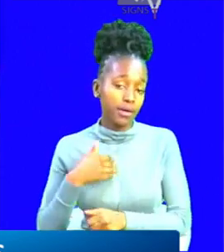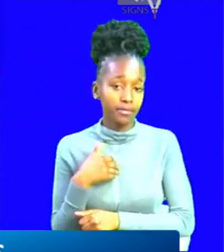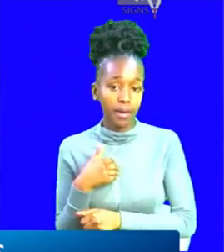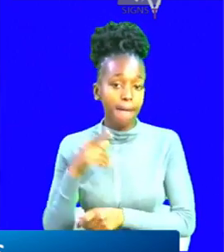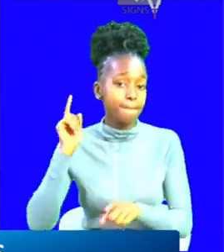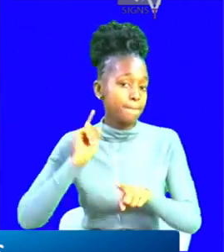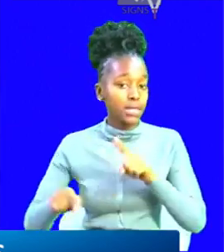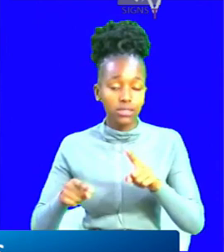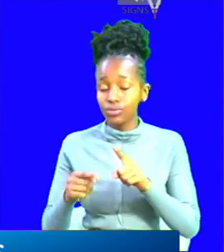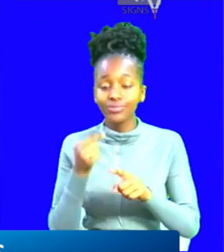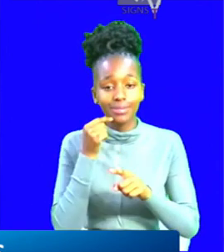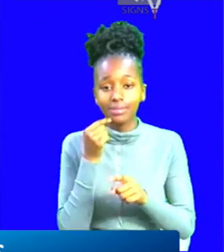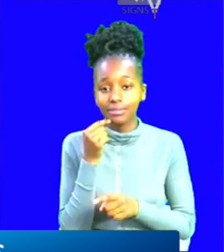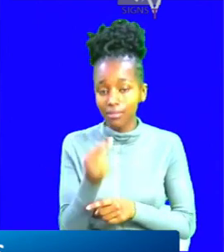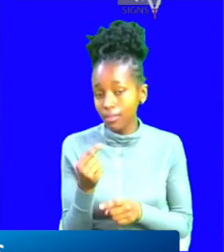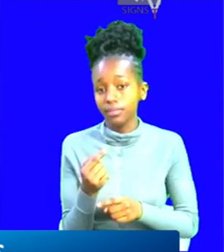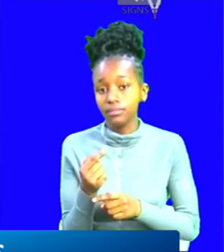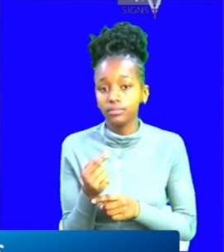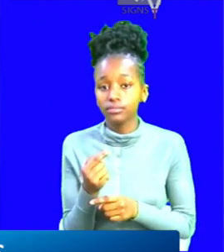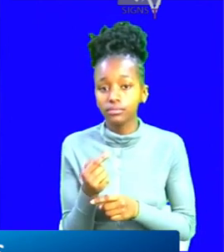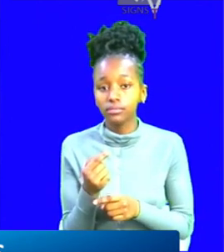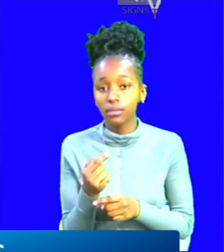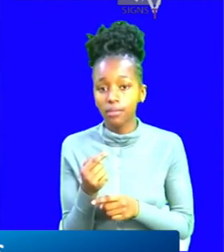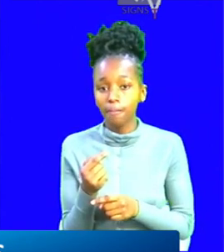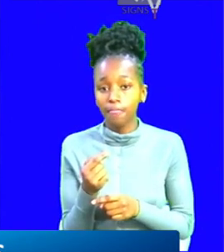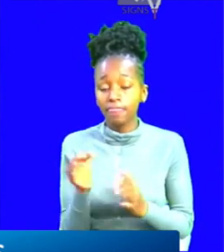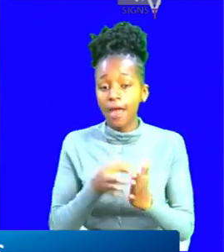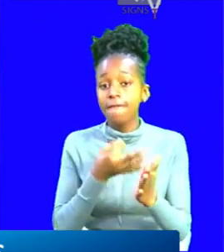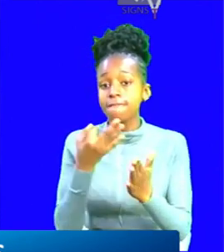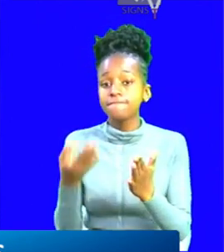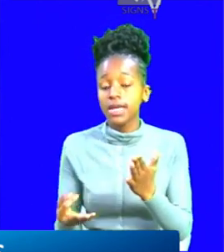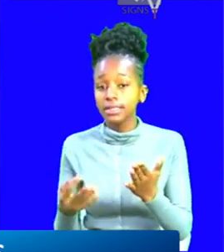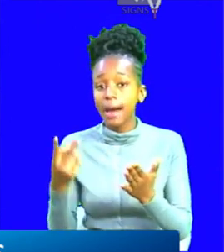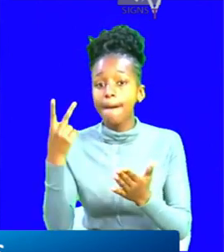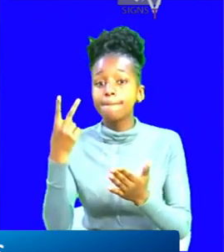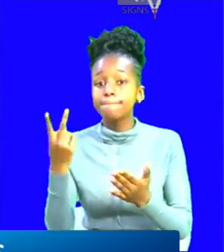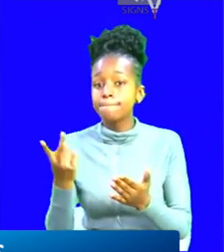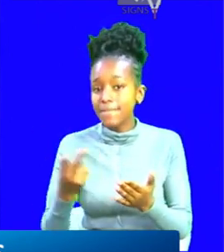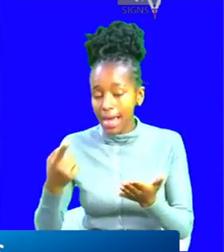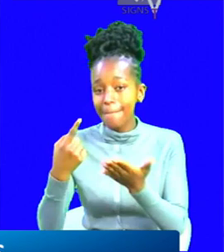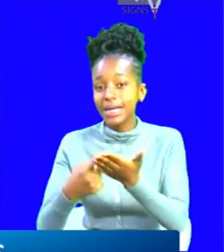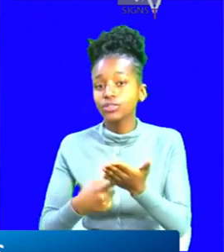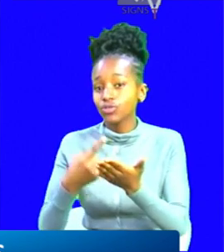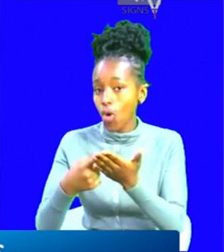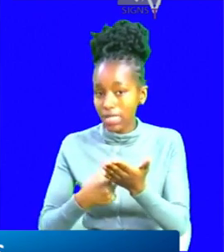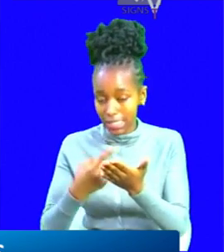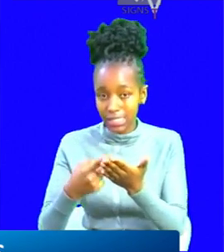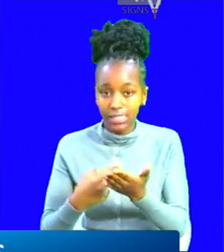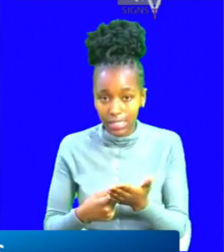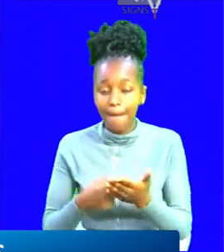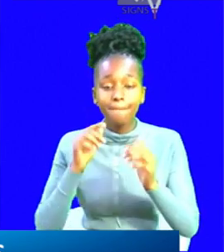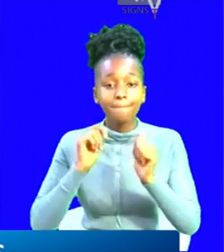demand the failed bipartisan talks should be resumed in a different